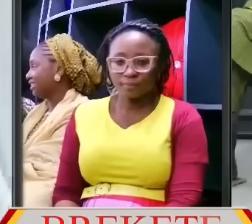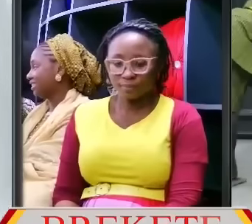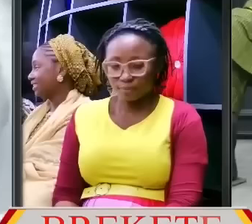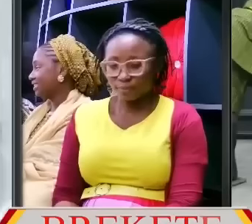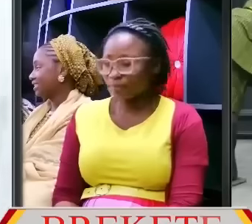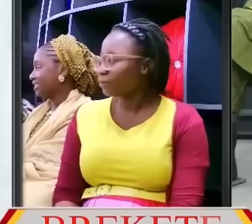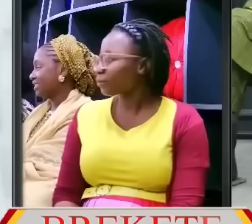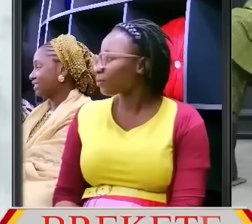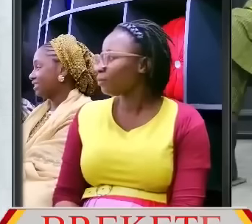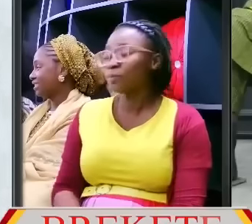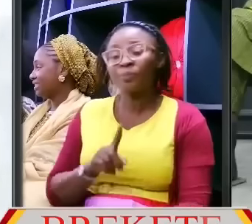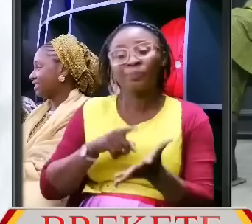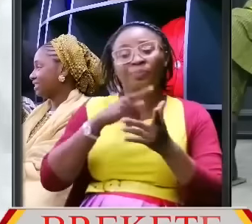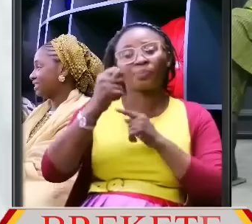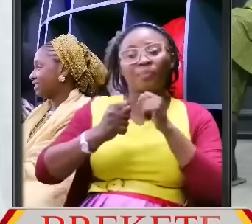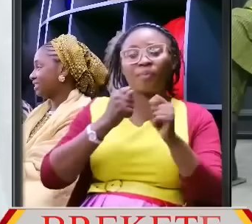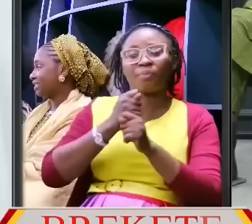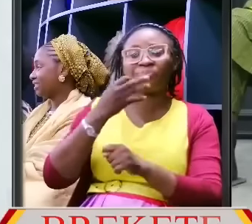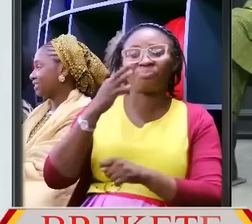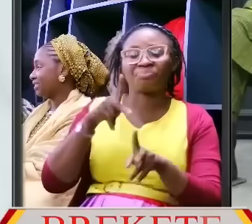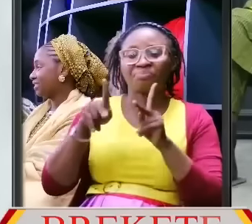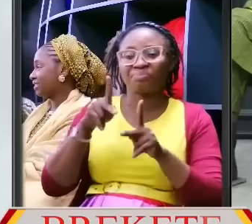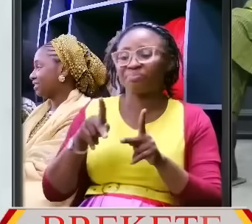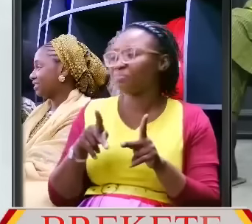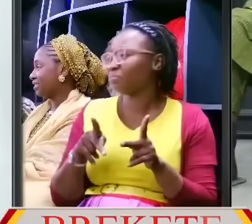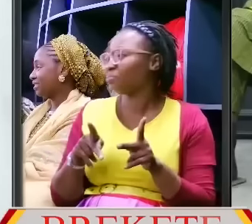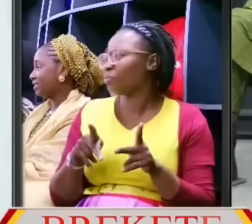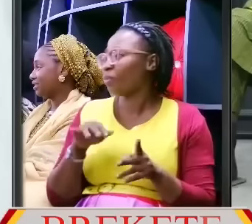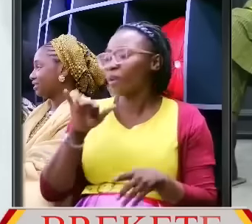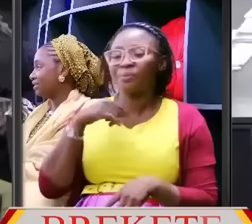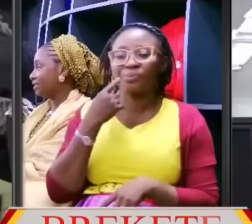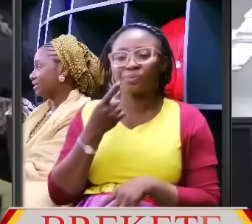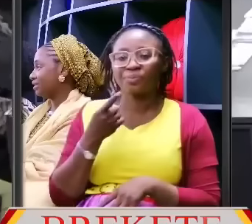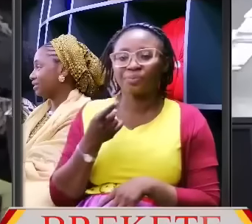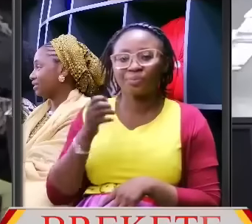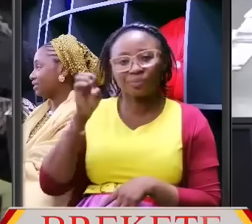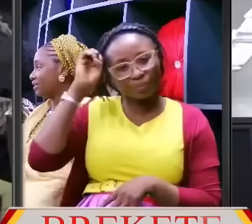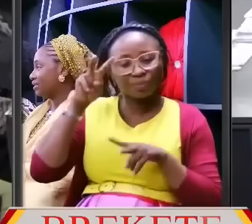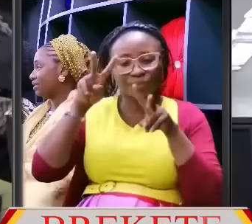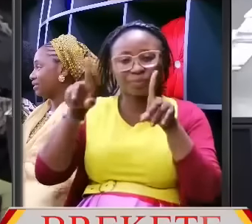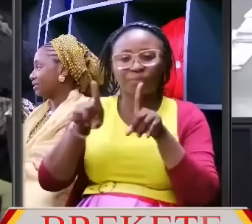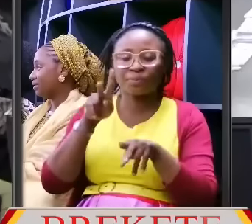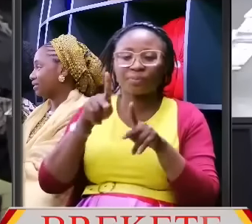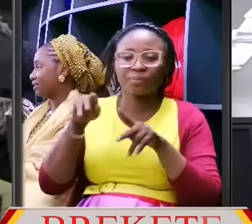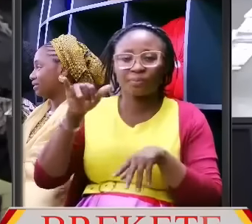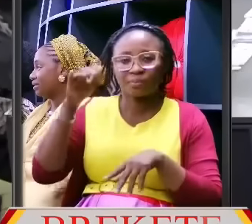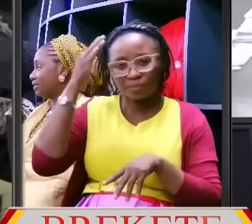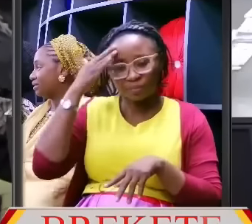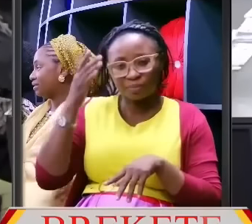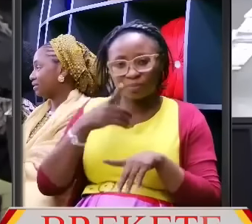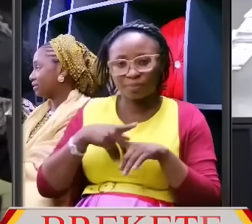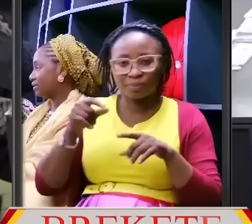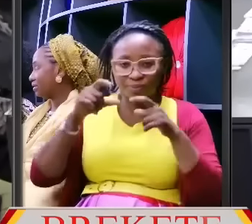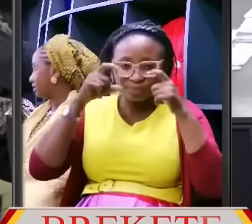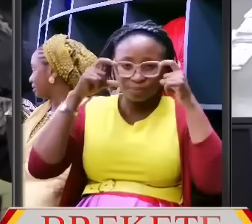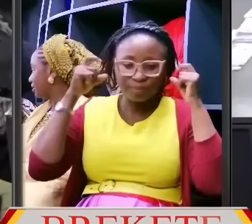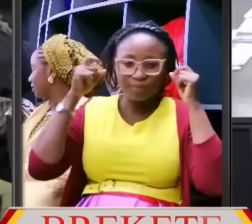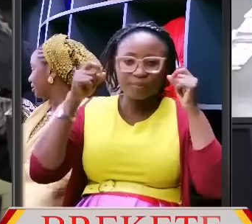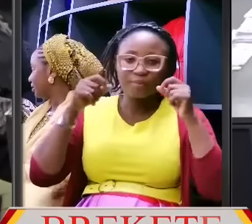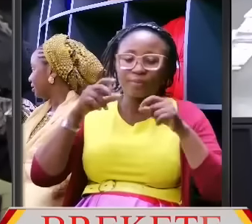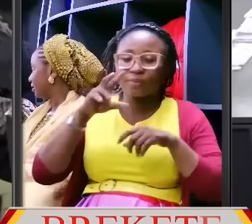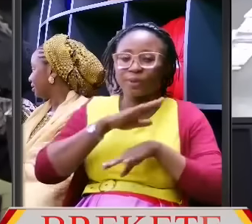So ordinary president, some people they talk say if it, they didn't look like somebody where they know, but the glasses no